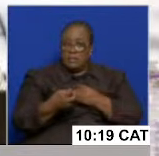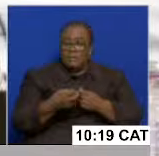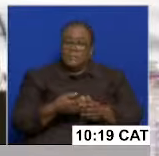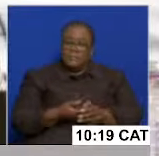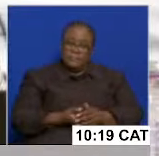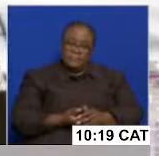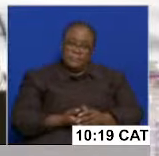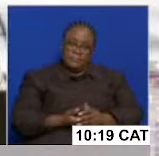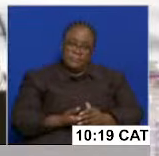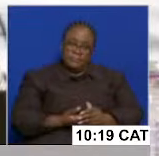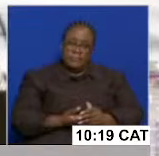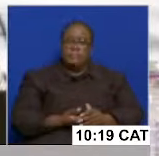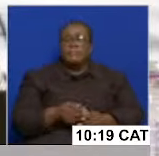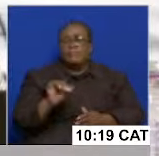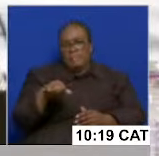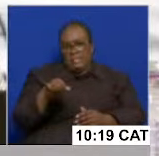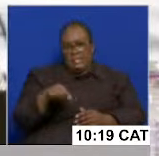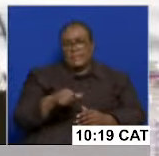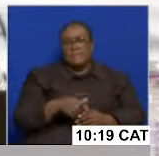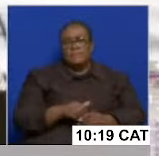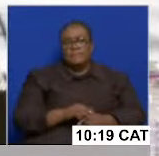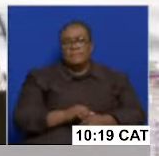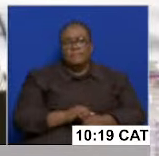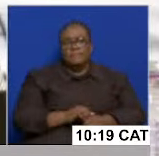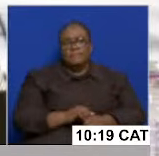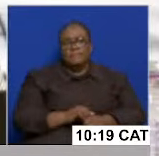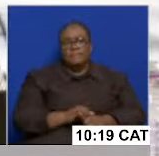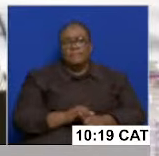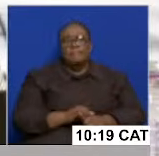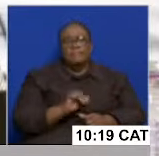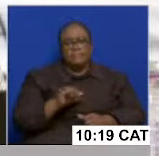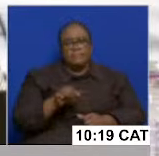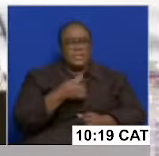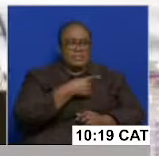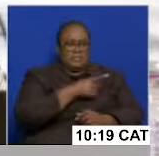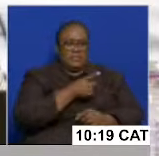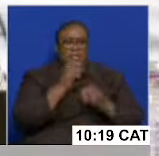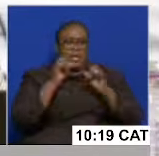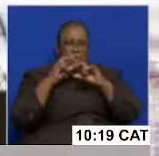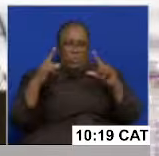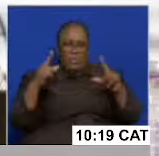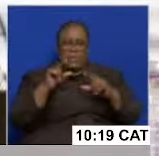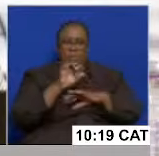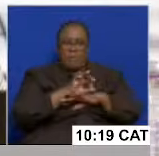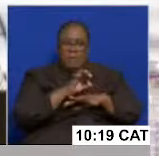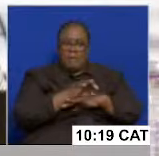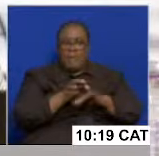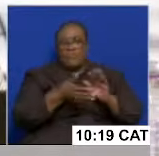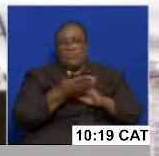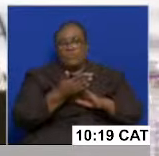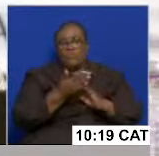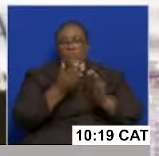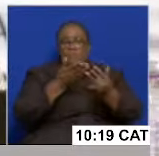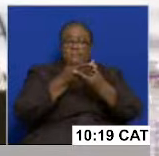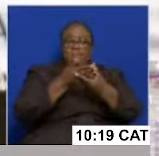Yes, they were aware. They were aware that the plan was to go into the apartment and to steal the